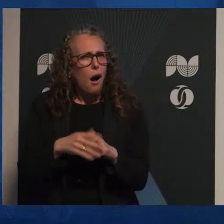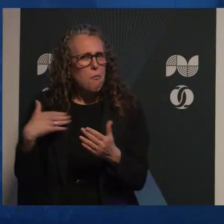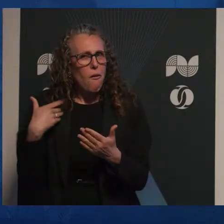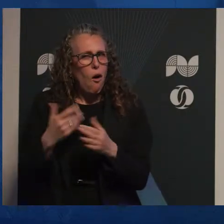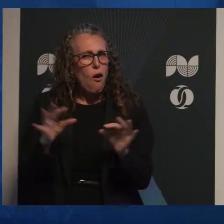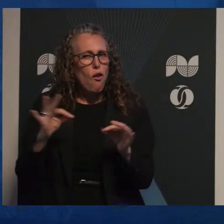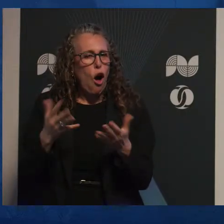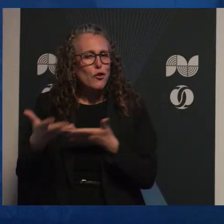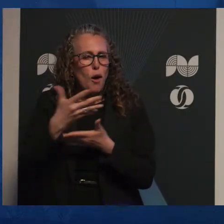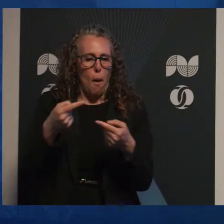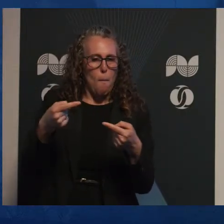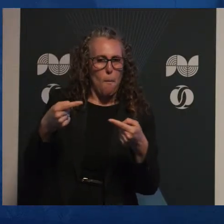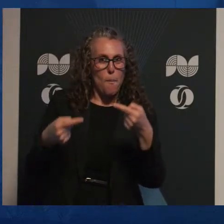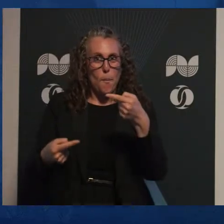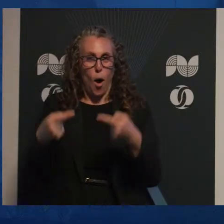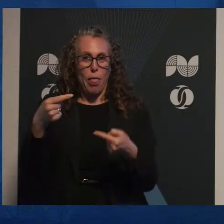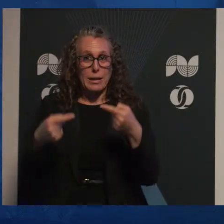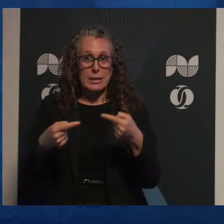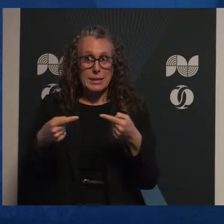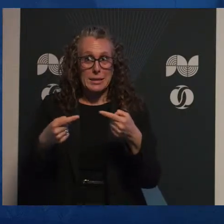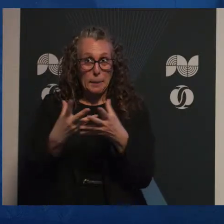we missing the political dimension here?